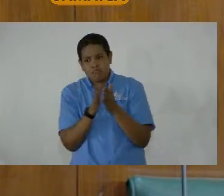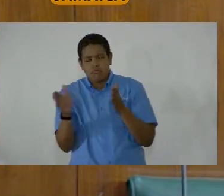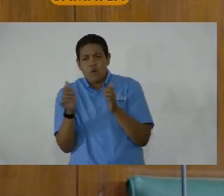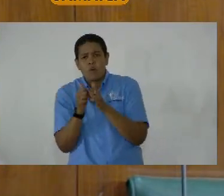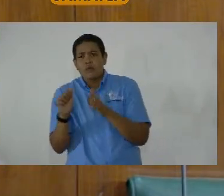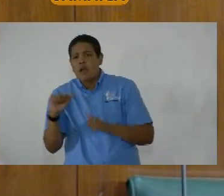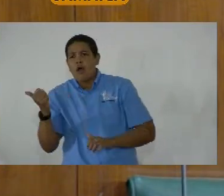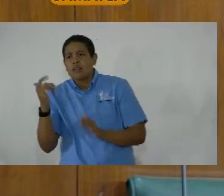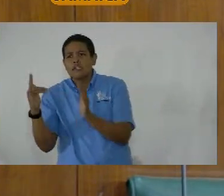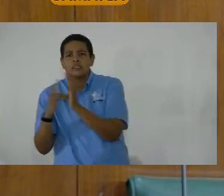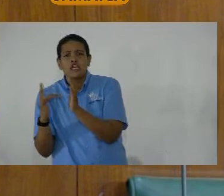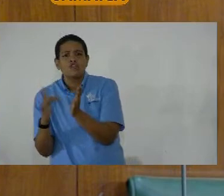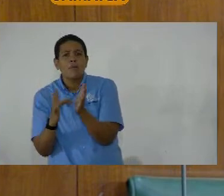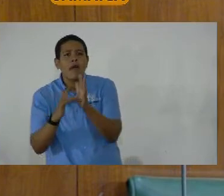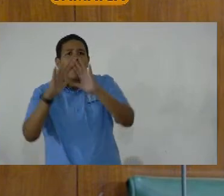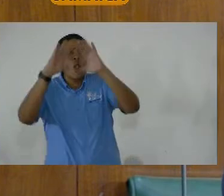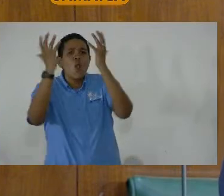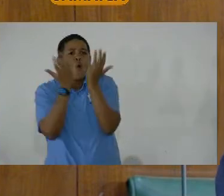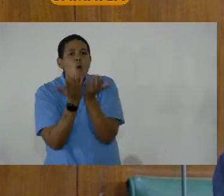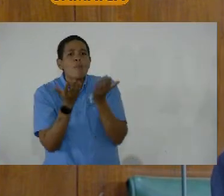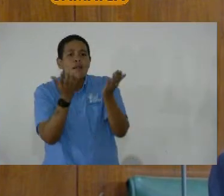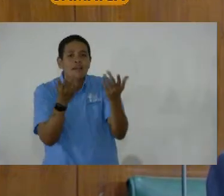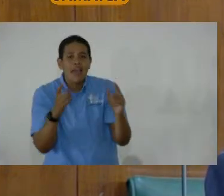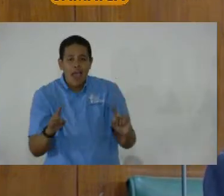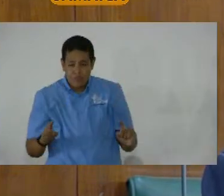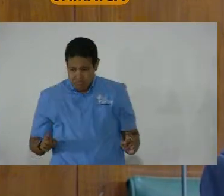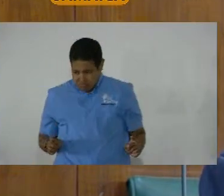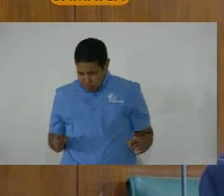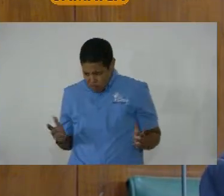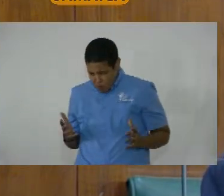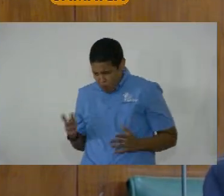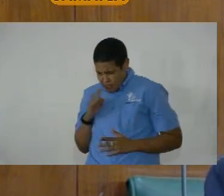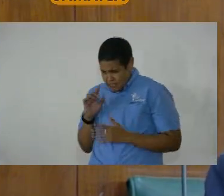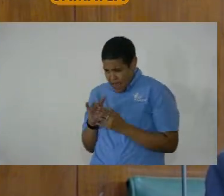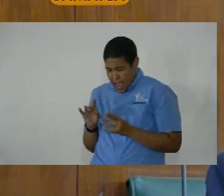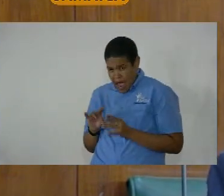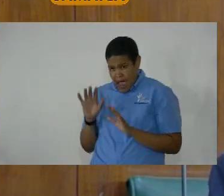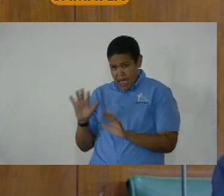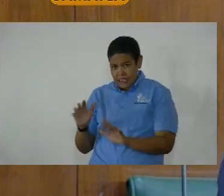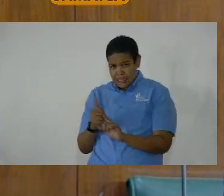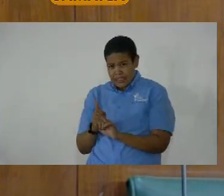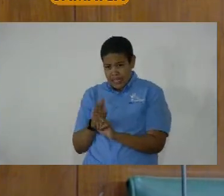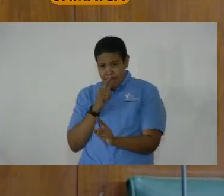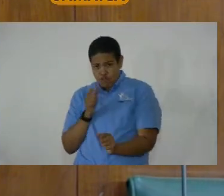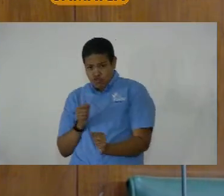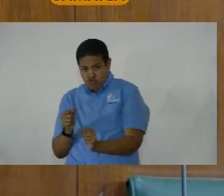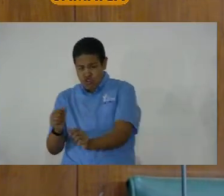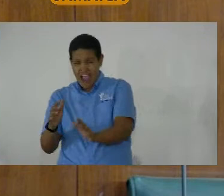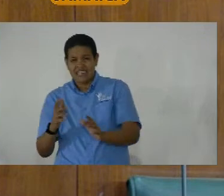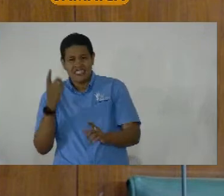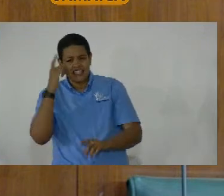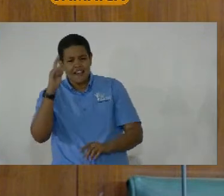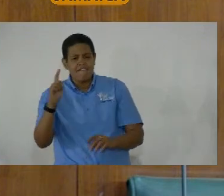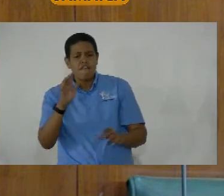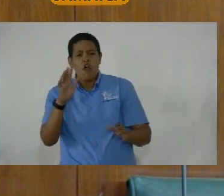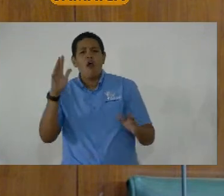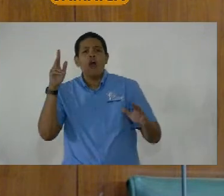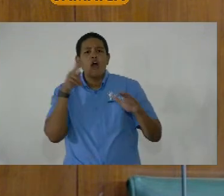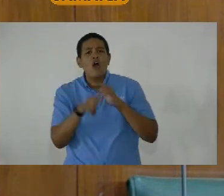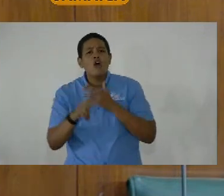other central banks globally in what it articulates as its strategy for tamping